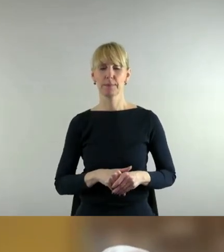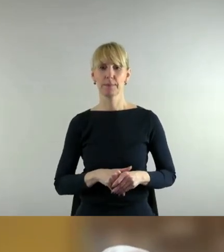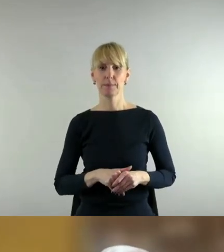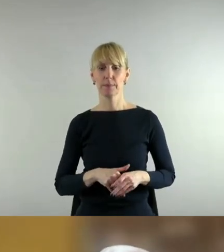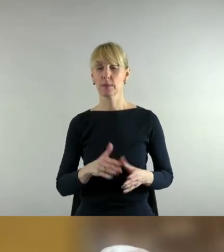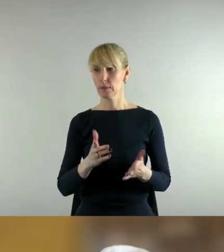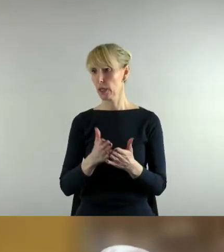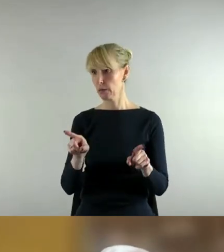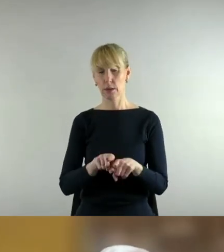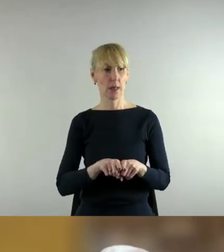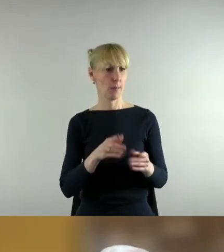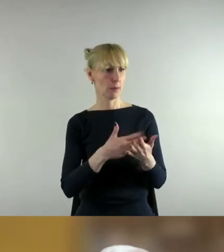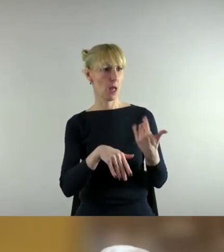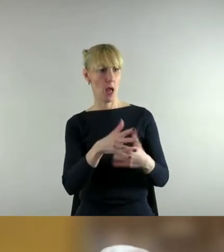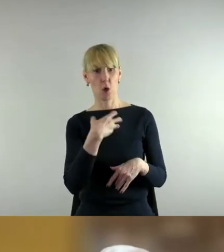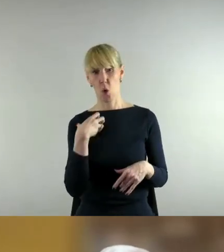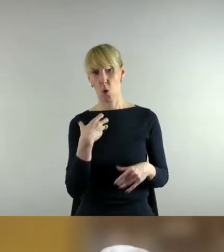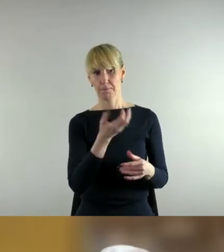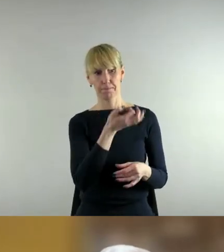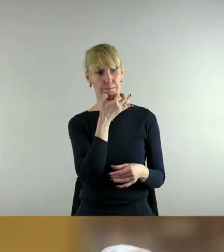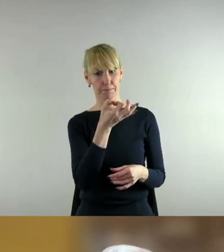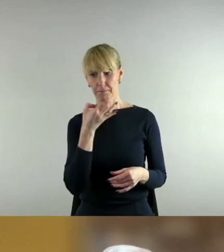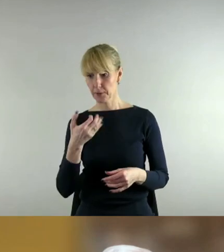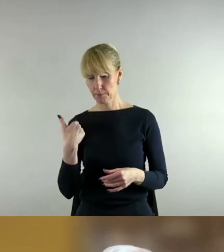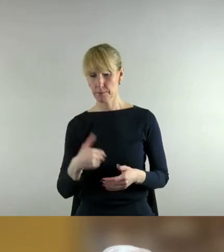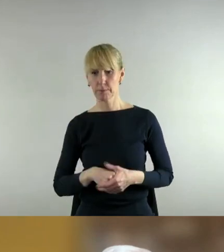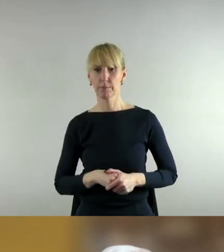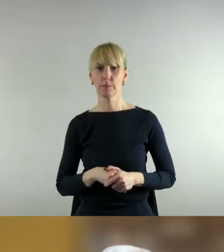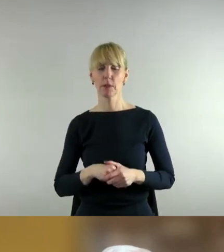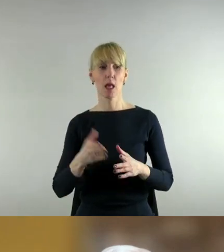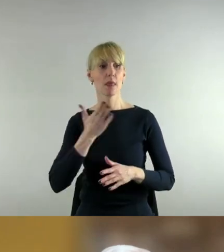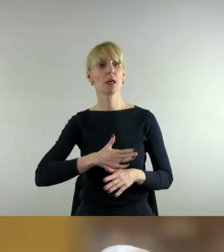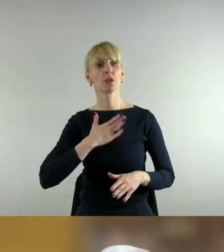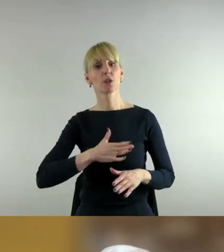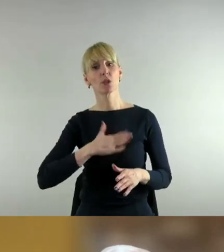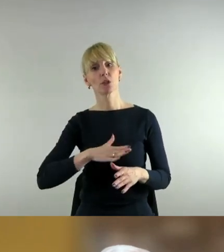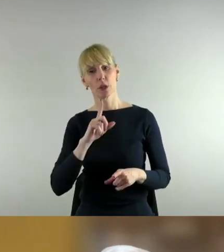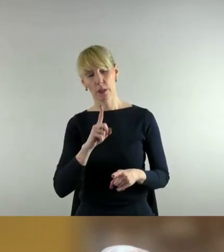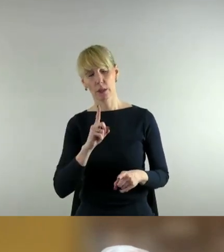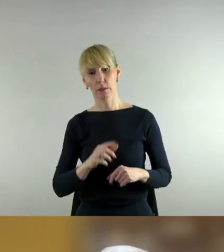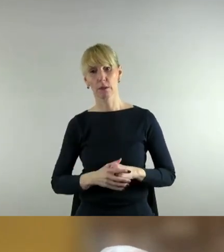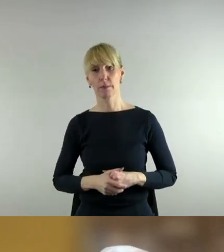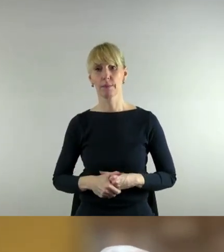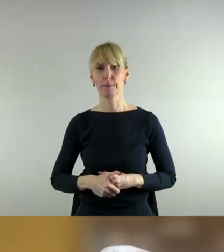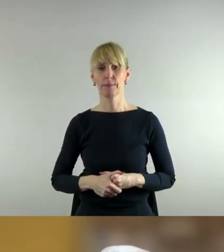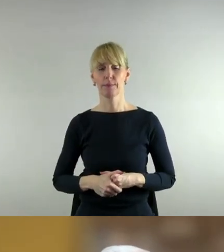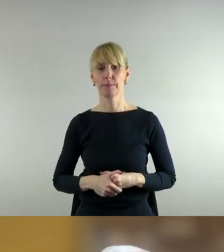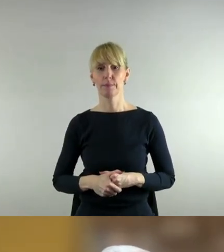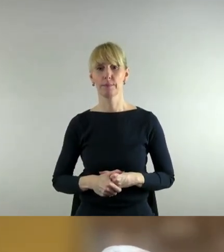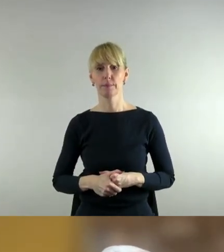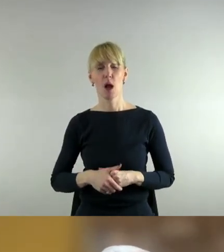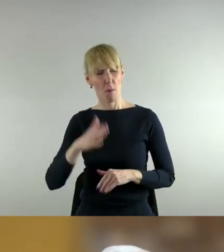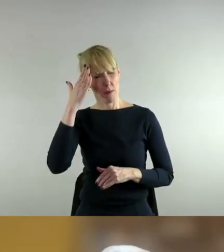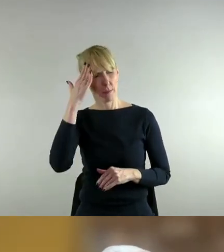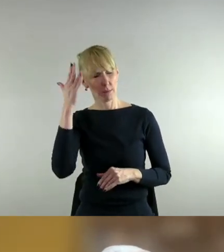asked, also to our main speakers. I'm really happy about it. I'm even in a double way happy because I know that